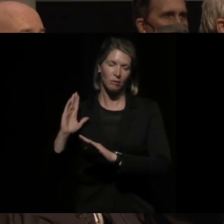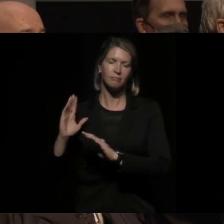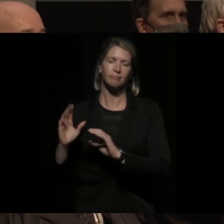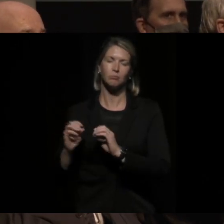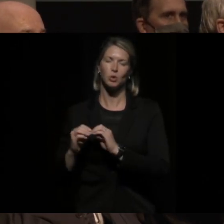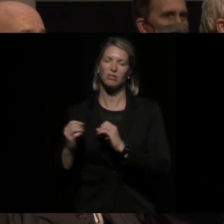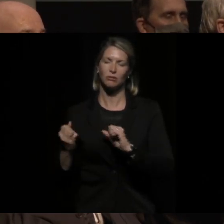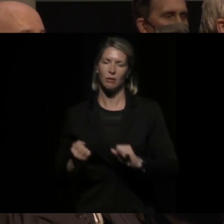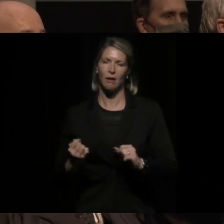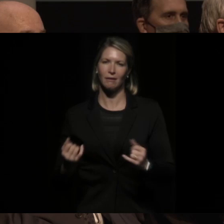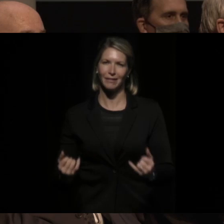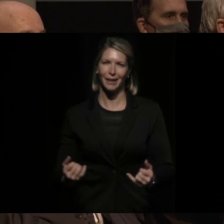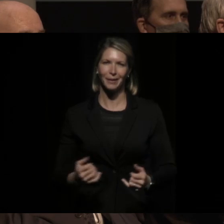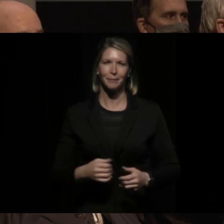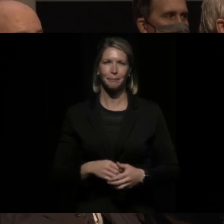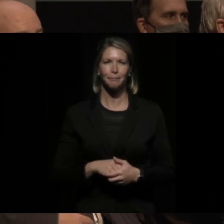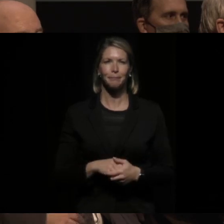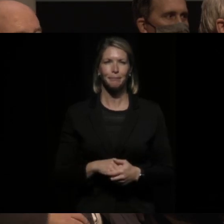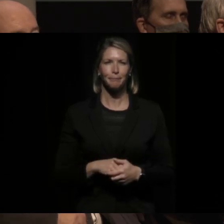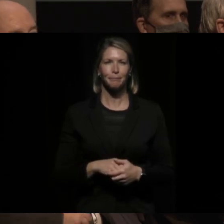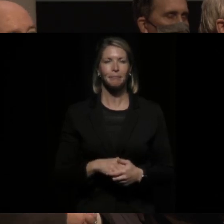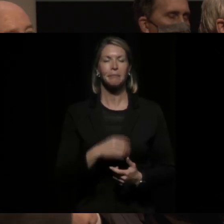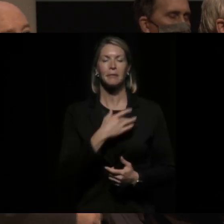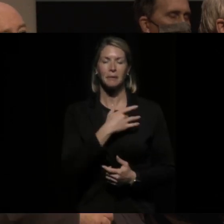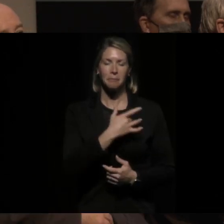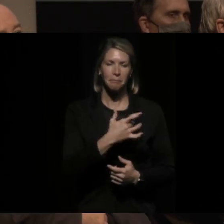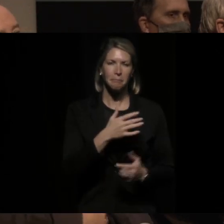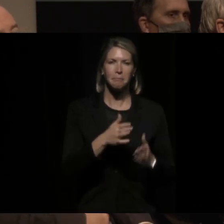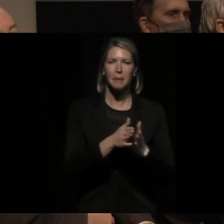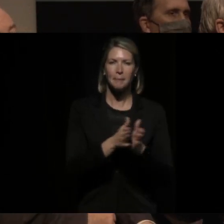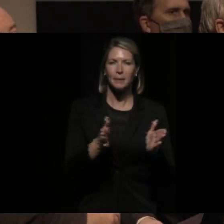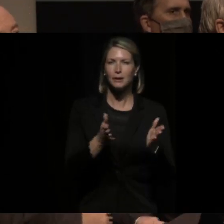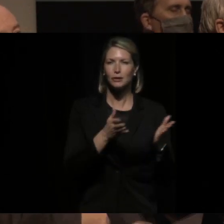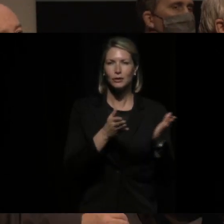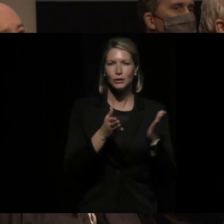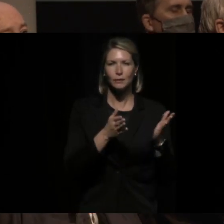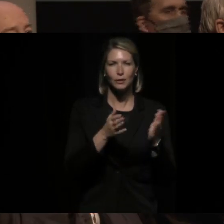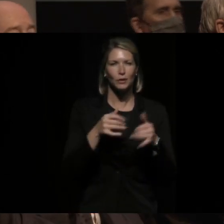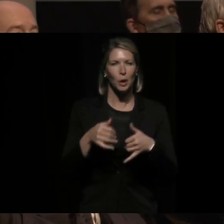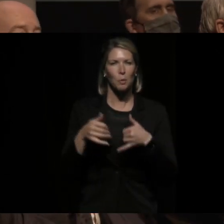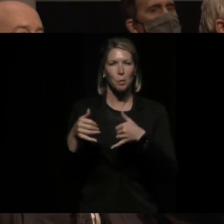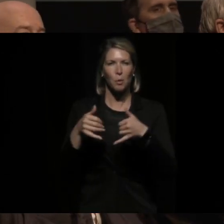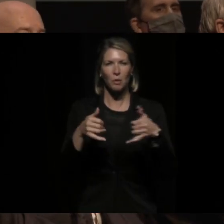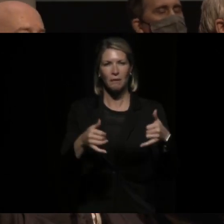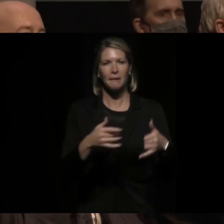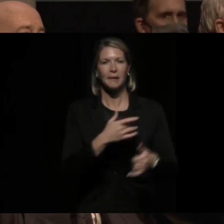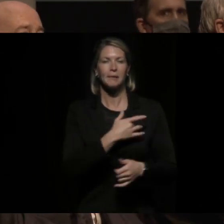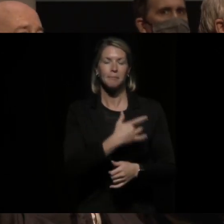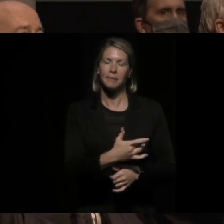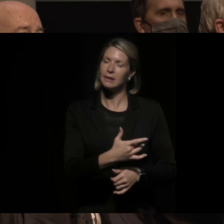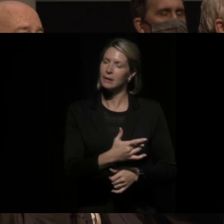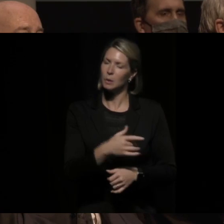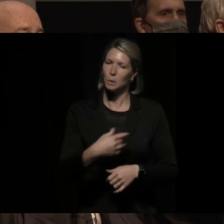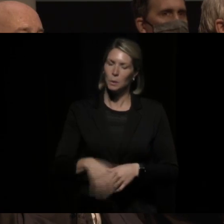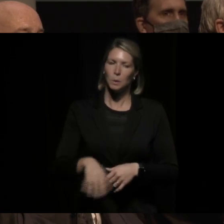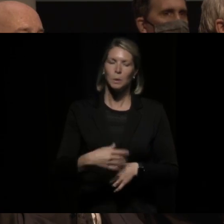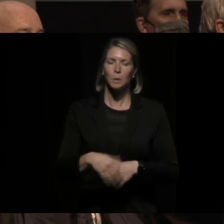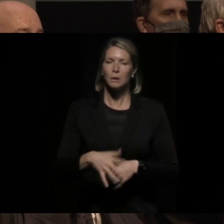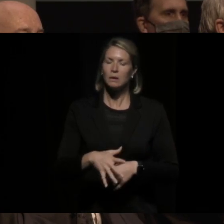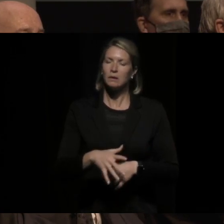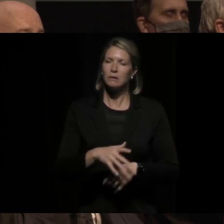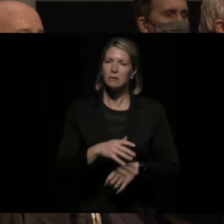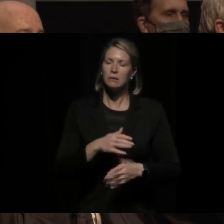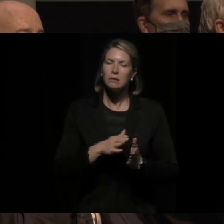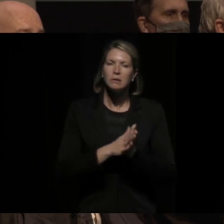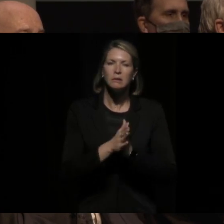The call to public service has always been a noble pursuit, and not one enshrined with the motives of accolades and